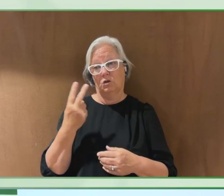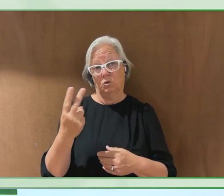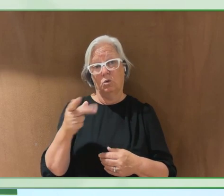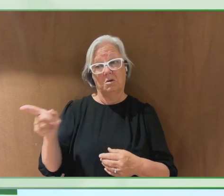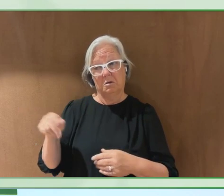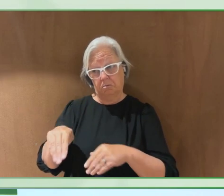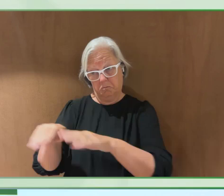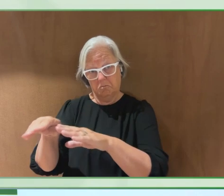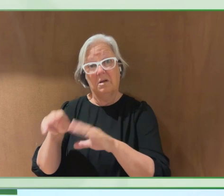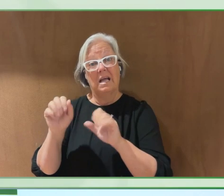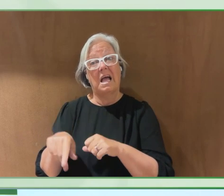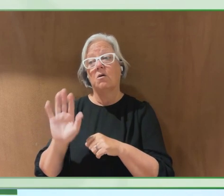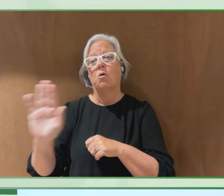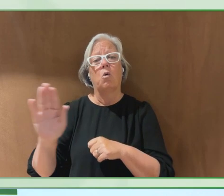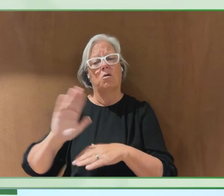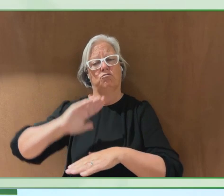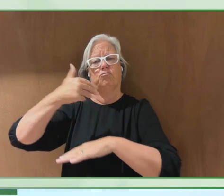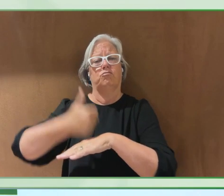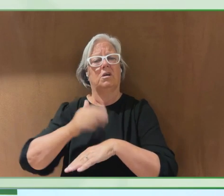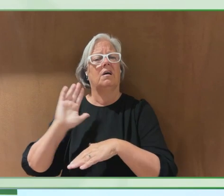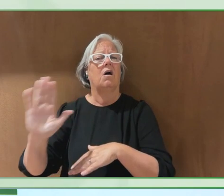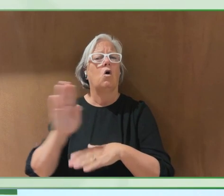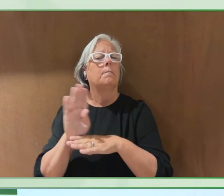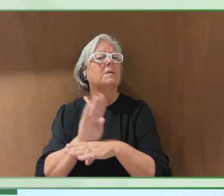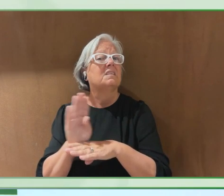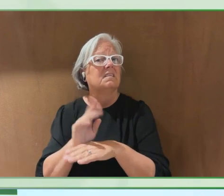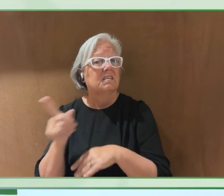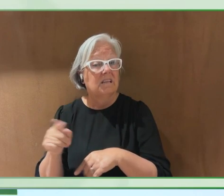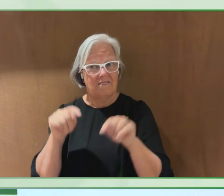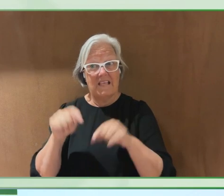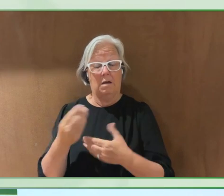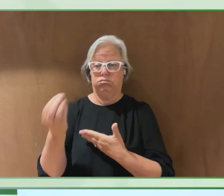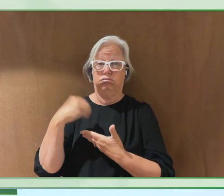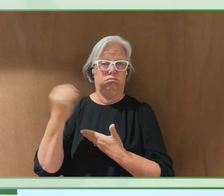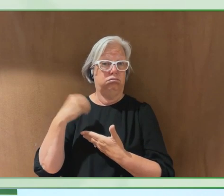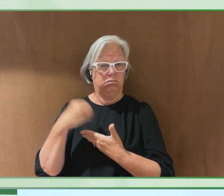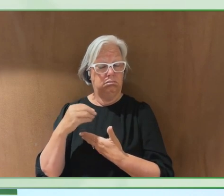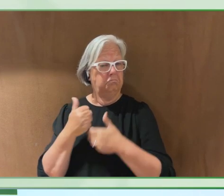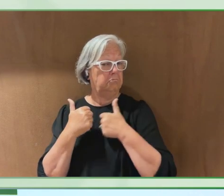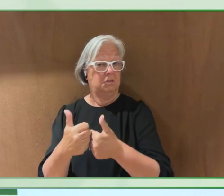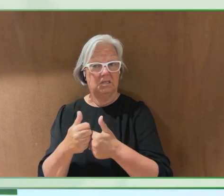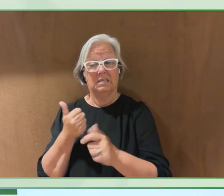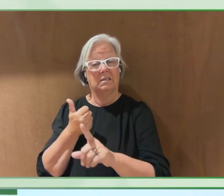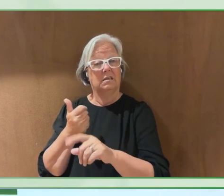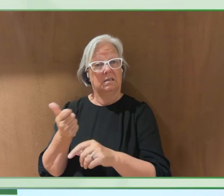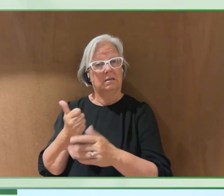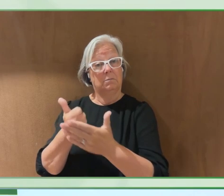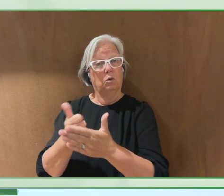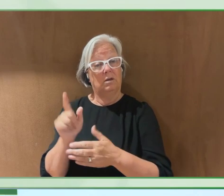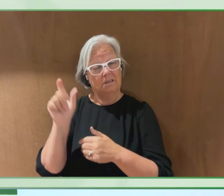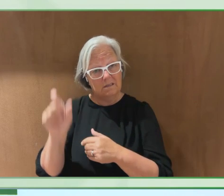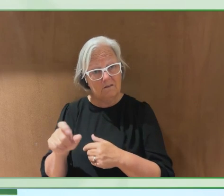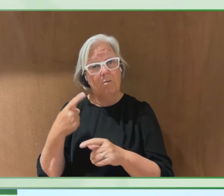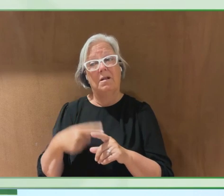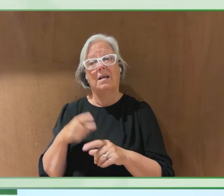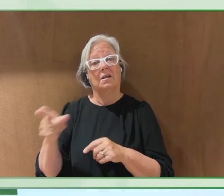own business, and now she is earning a lot of money to support herself. She's not only a woman, but a woman from a minority in Pakistan